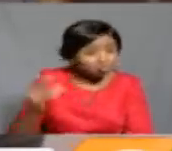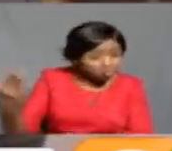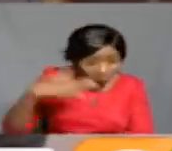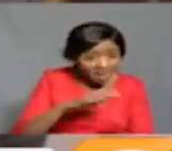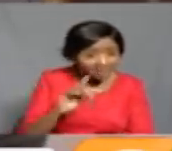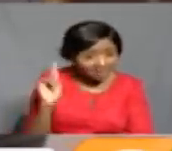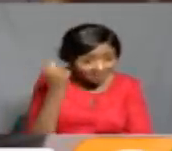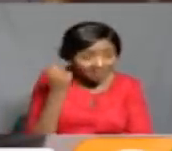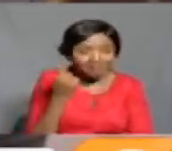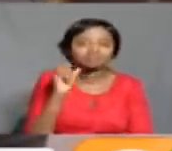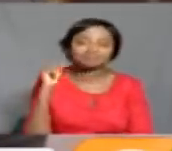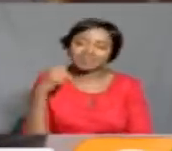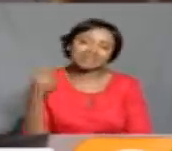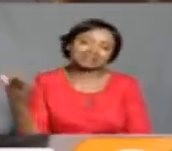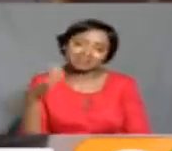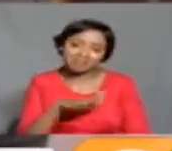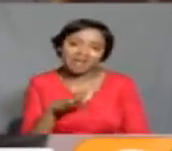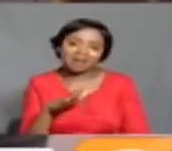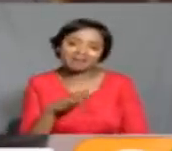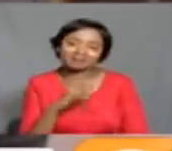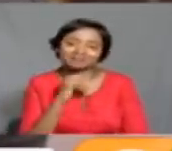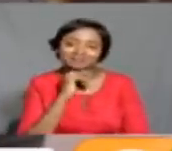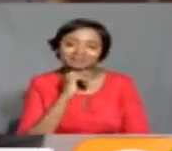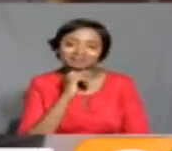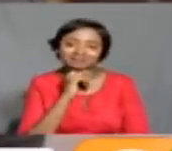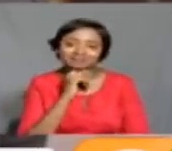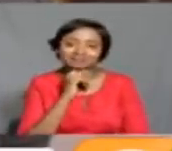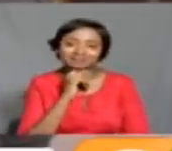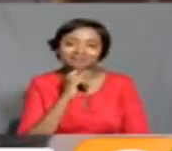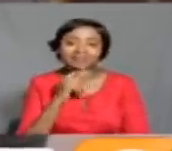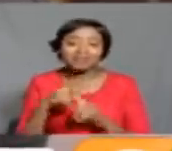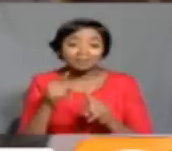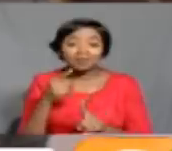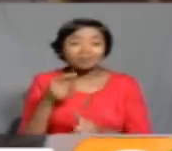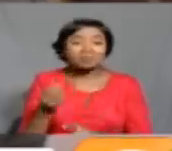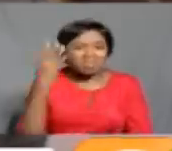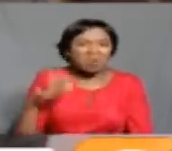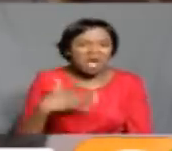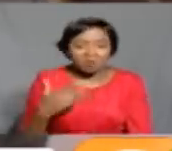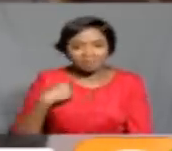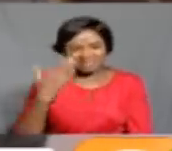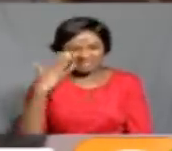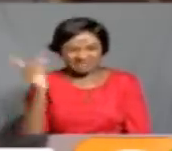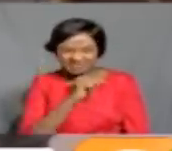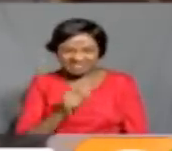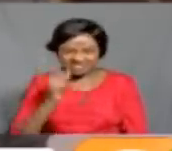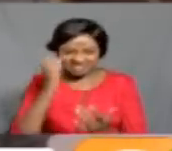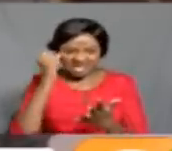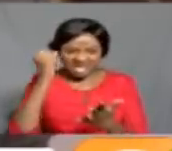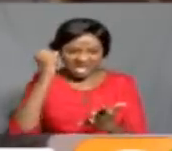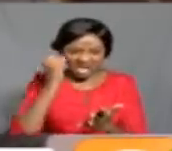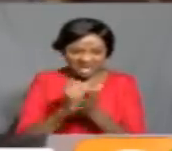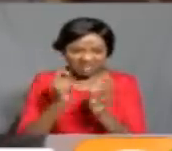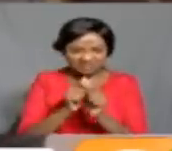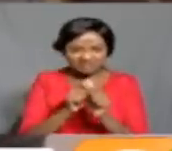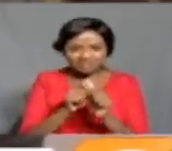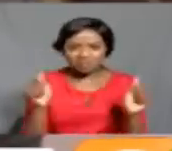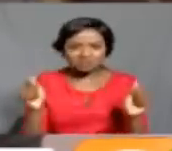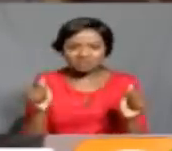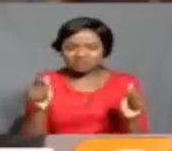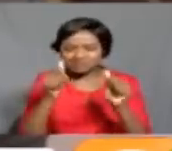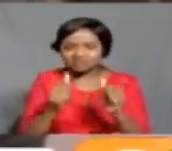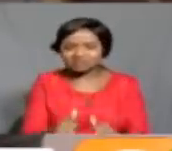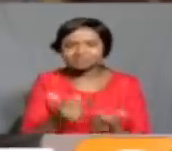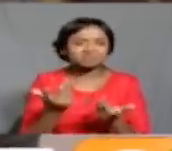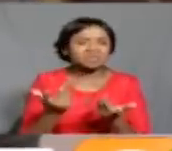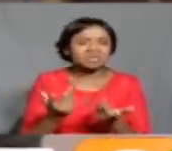around. Probably the... How do you know? Because at least we have seen Gazette notices coming around, appointing various people. But